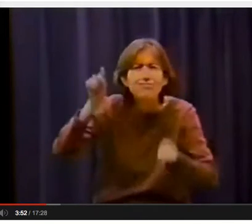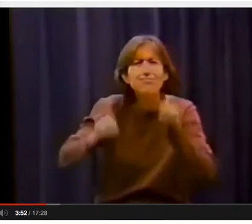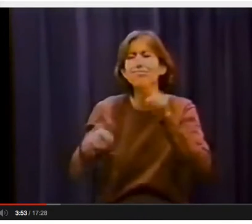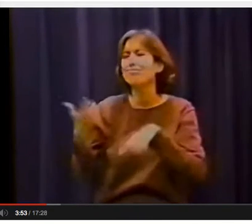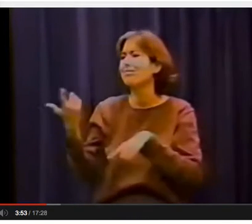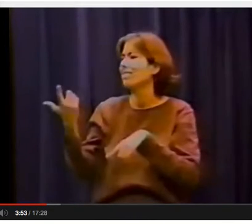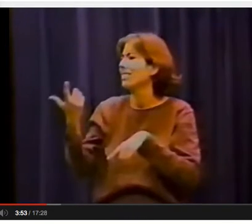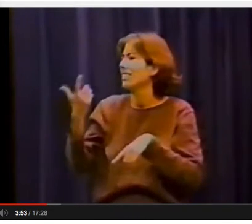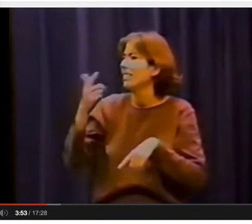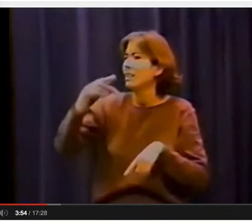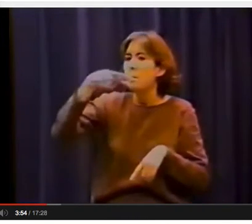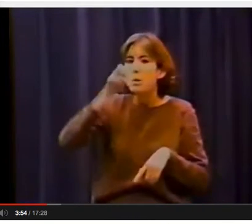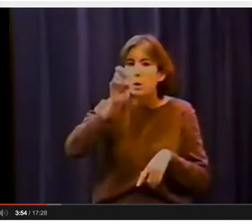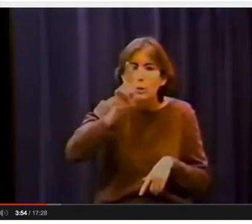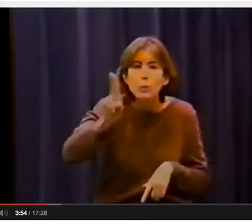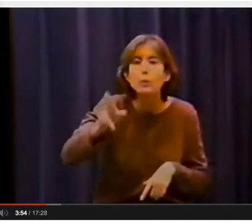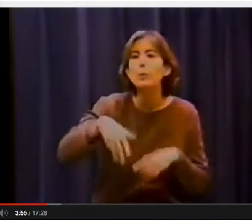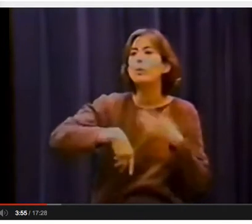They're